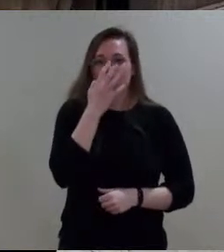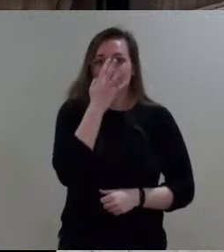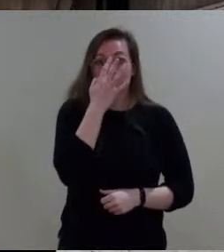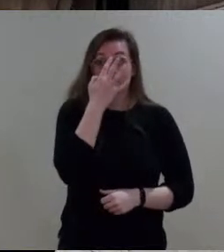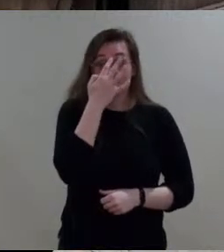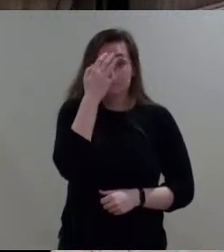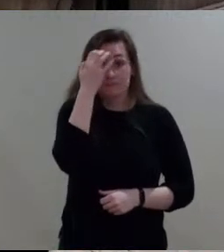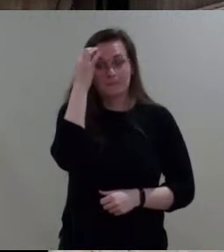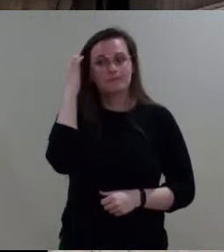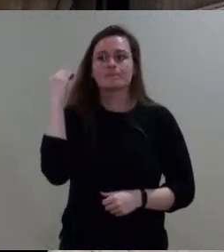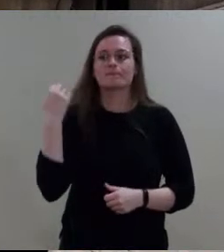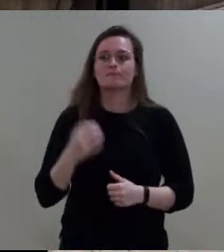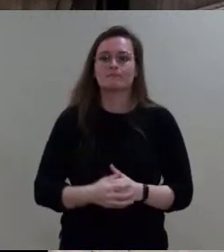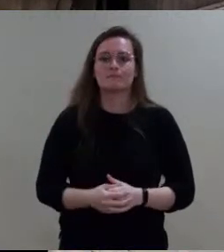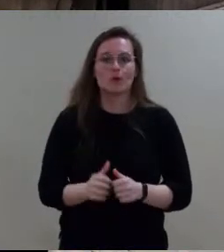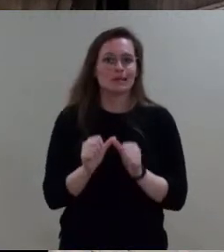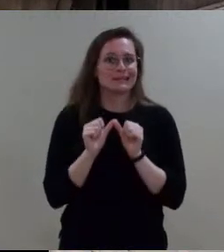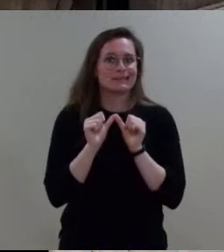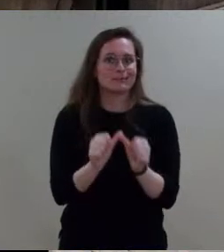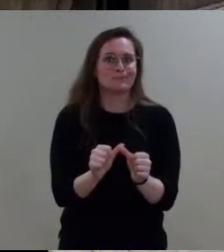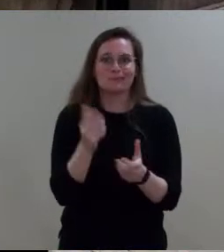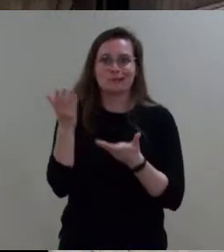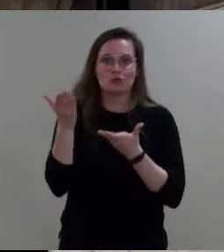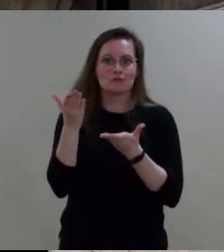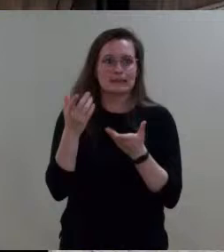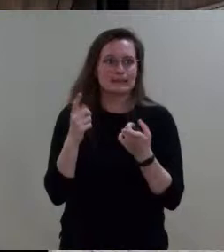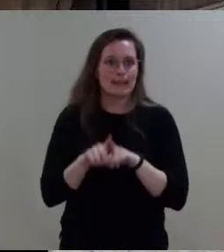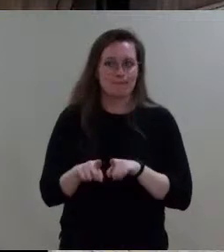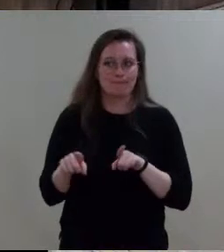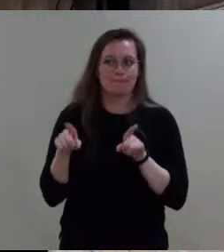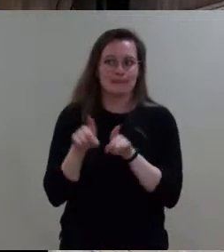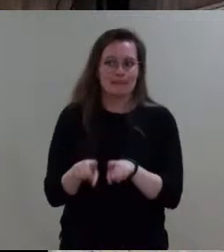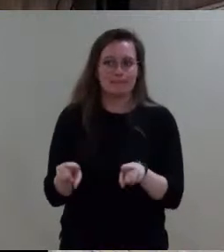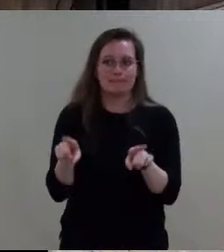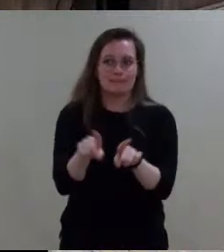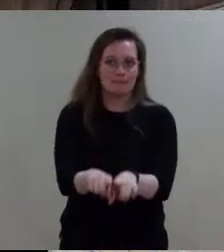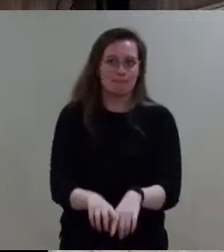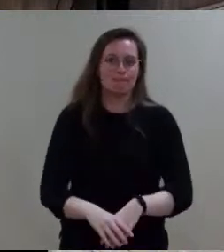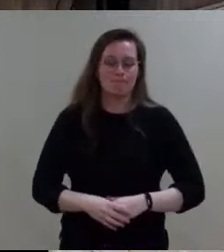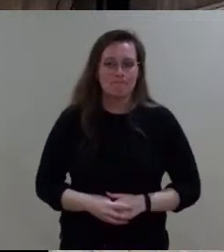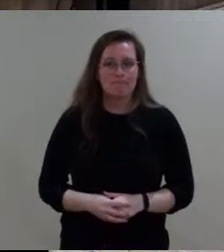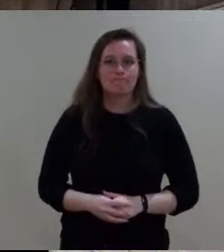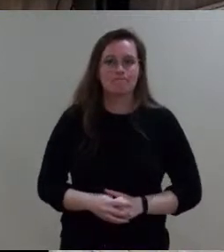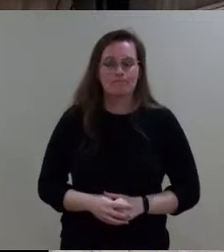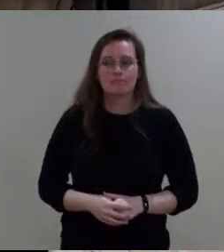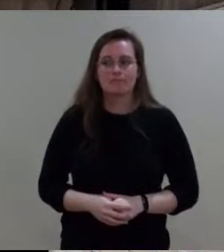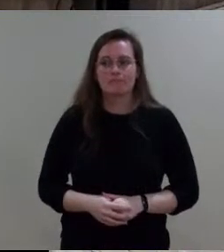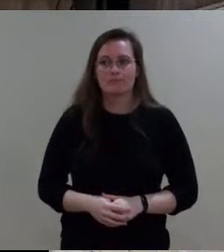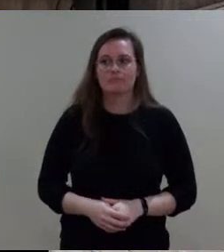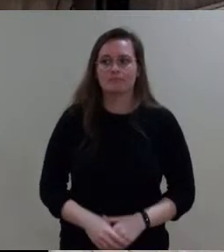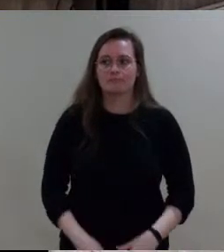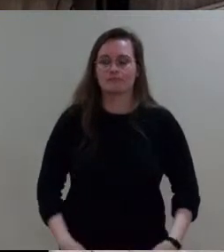we continue to provide the same services, and think about the amount of